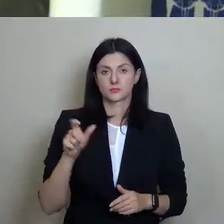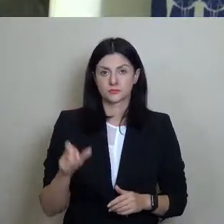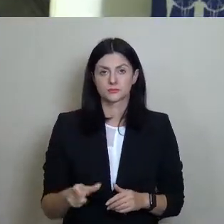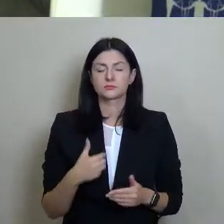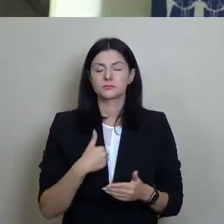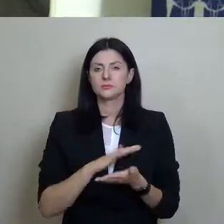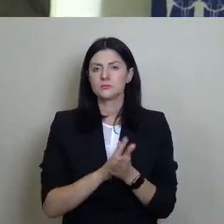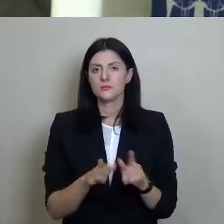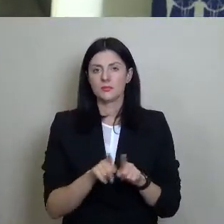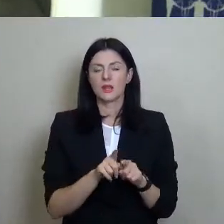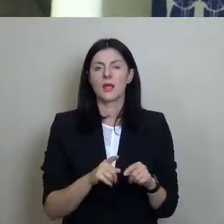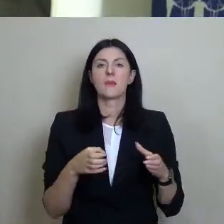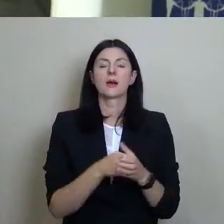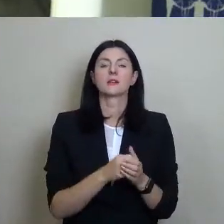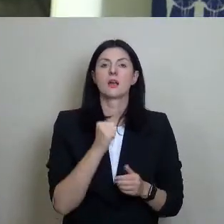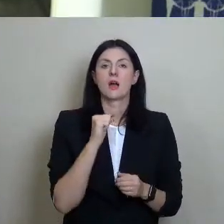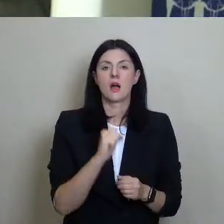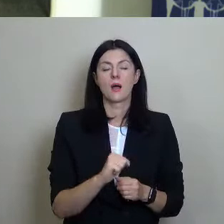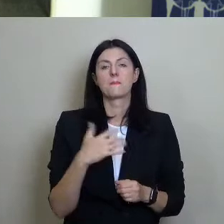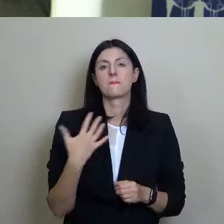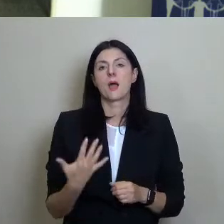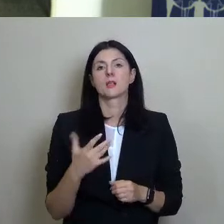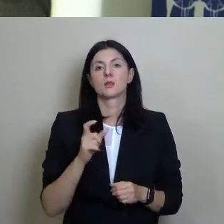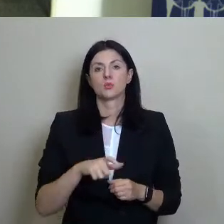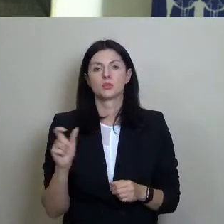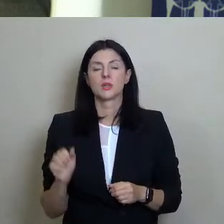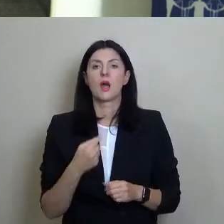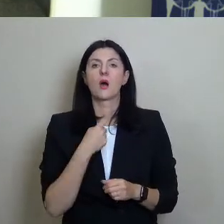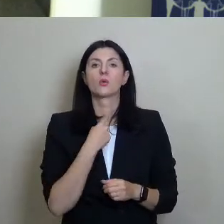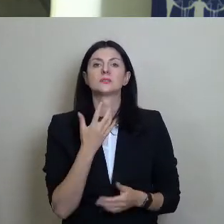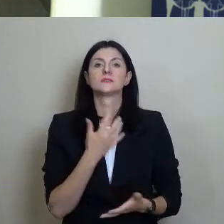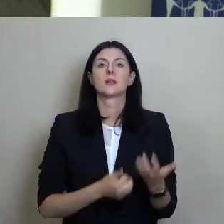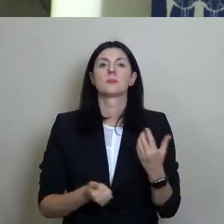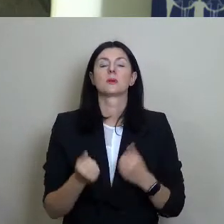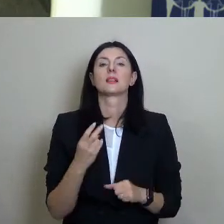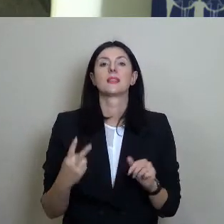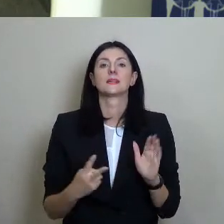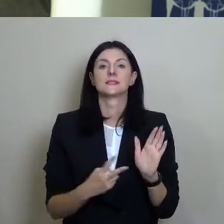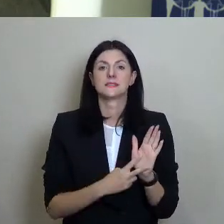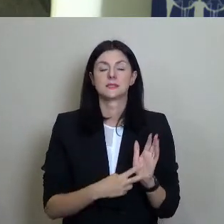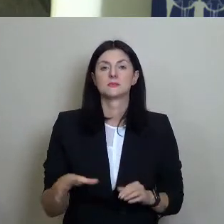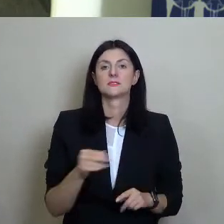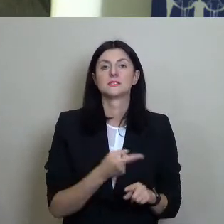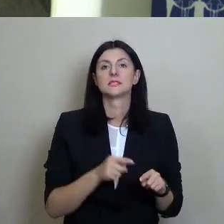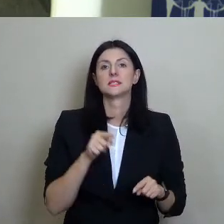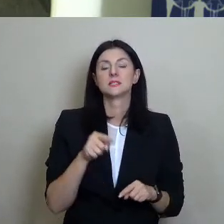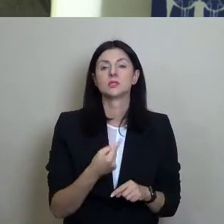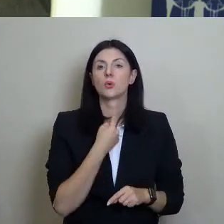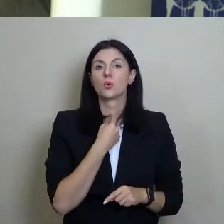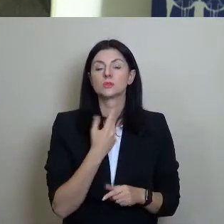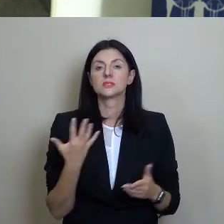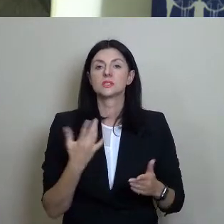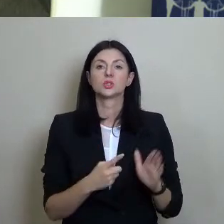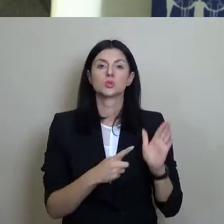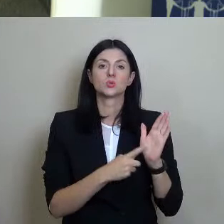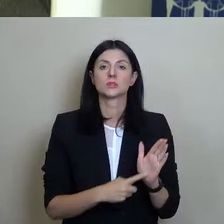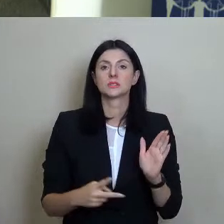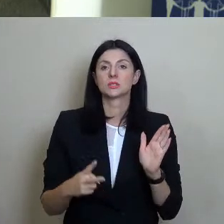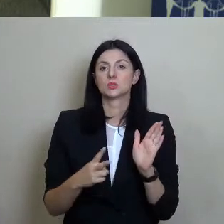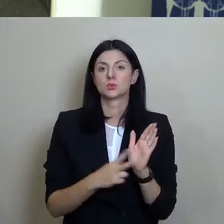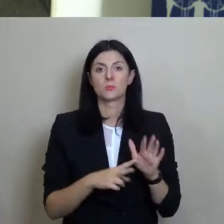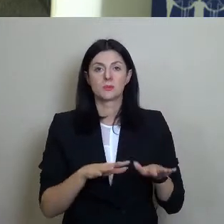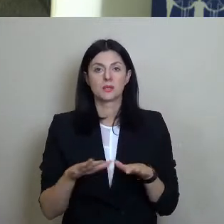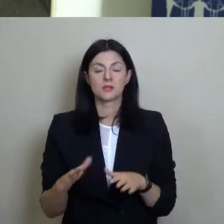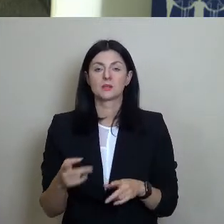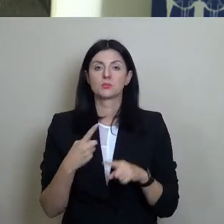So we have 5 people, Party A, 5 people, and they have collected votes which will be sufficient for 7. So